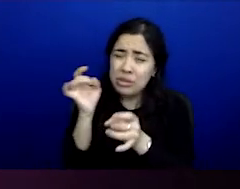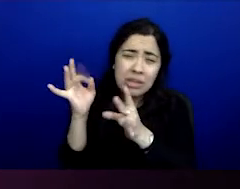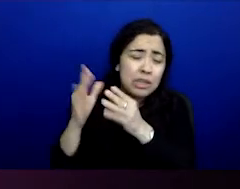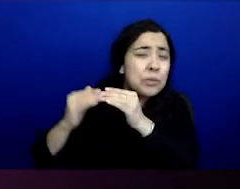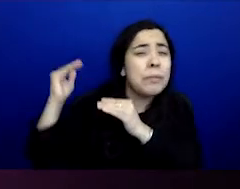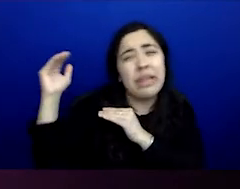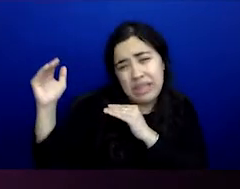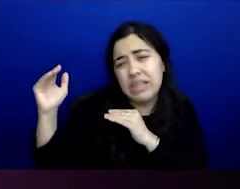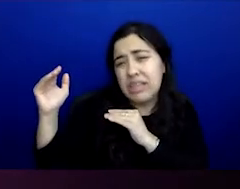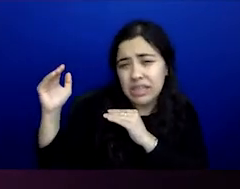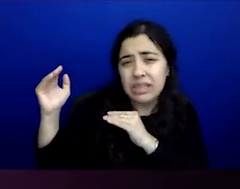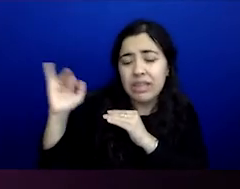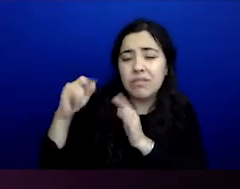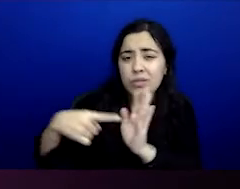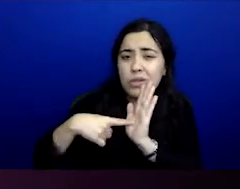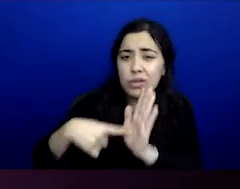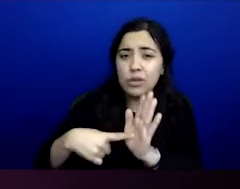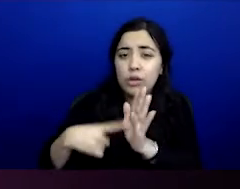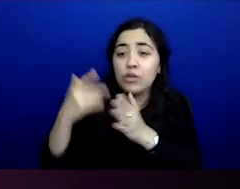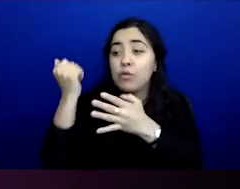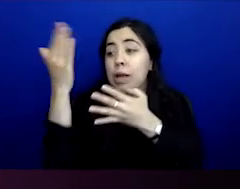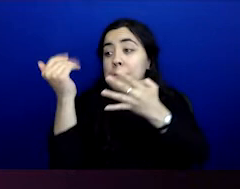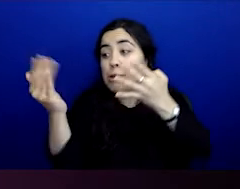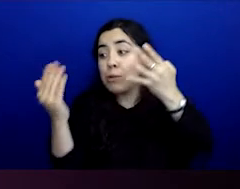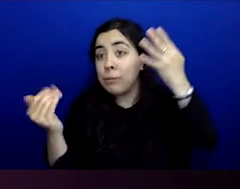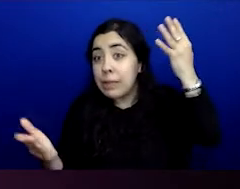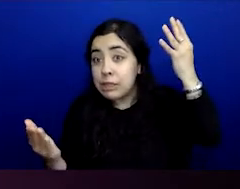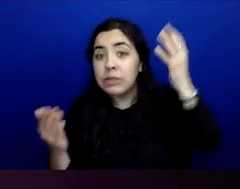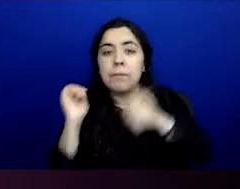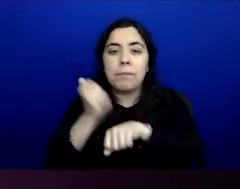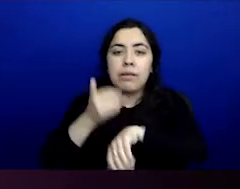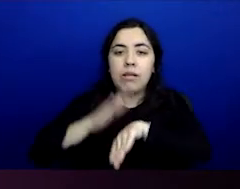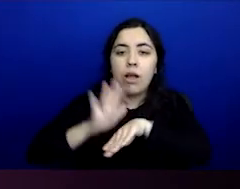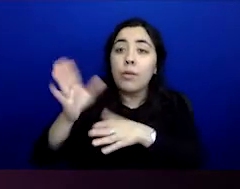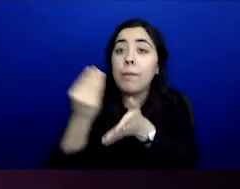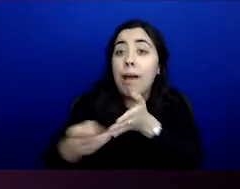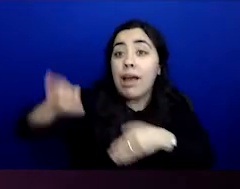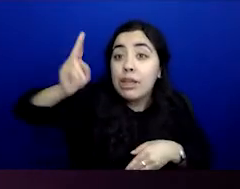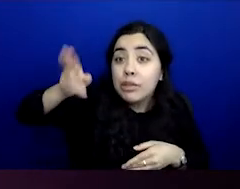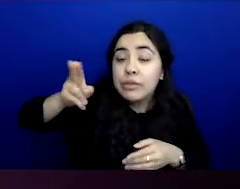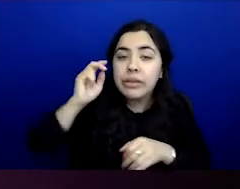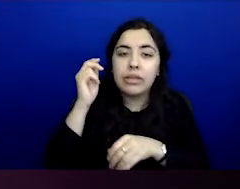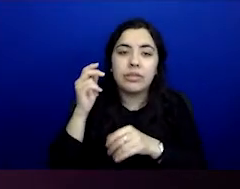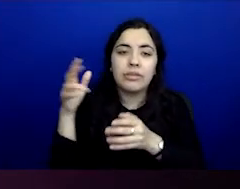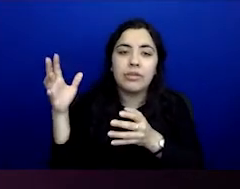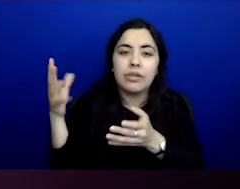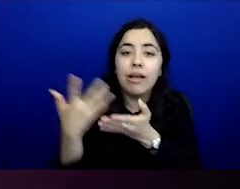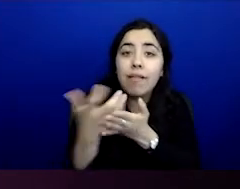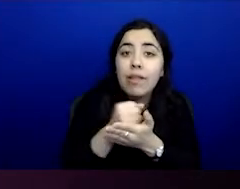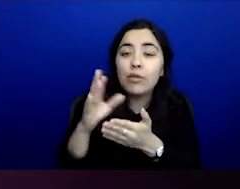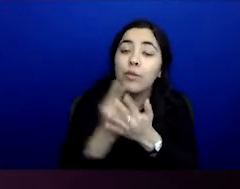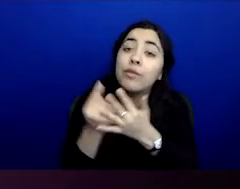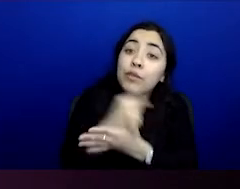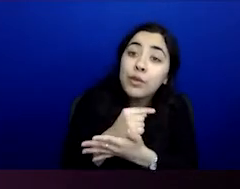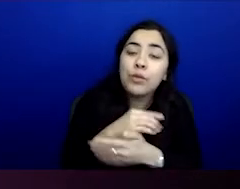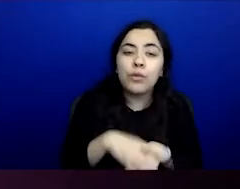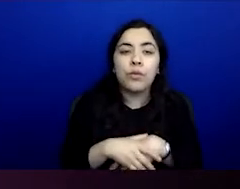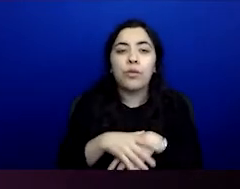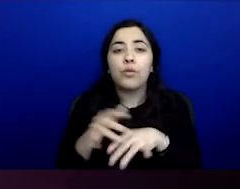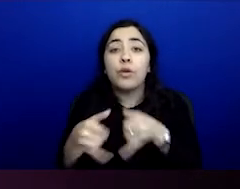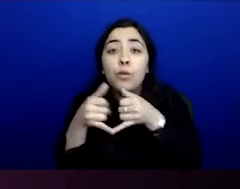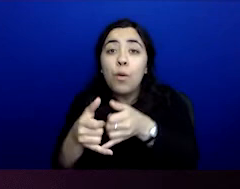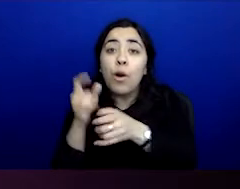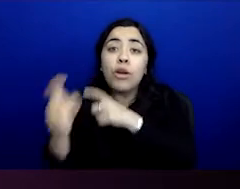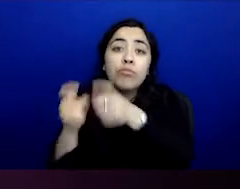to show recommendations based on buying history, to collect reviews, to give rewards, to repeat